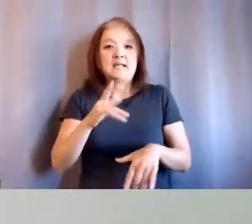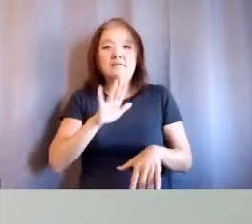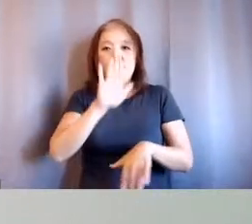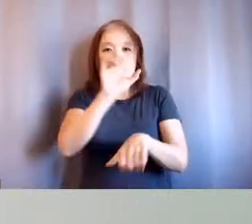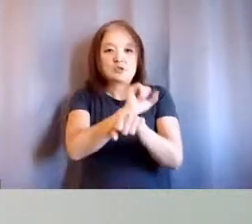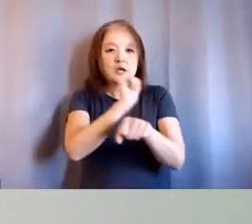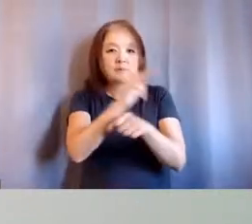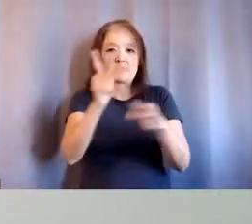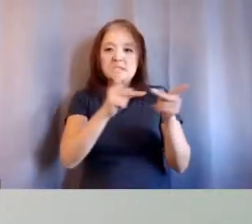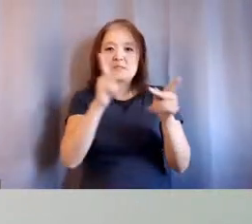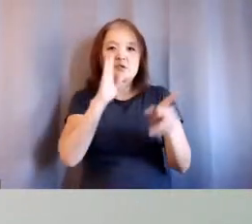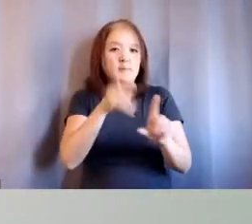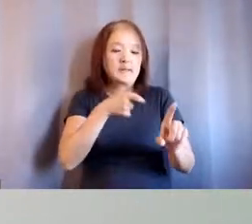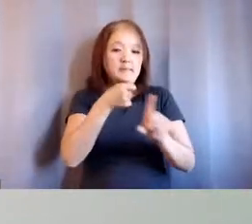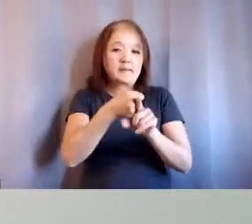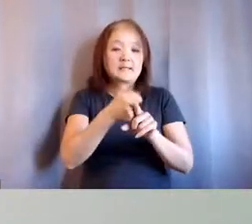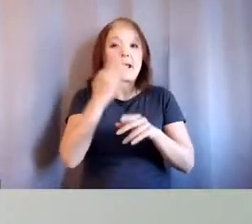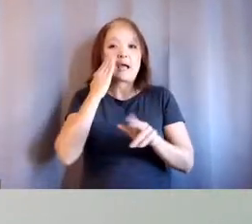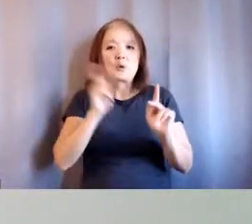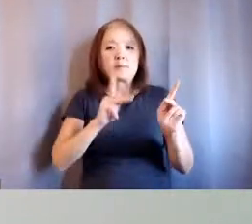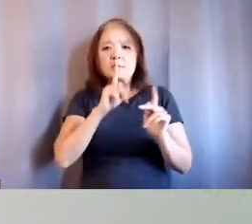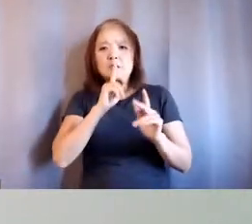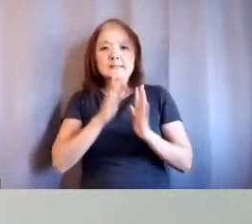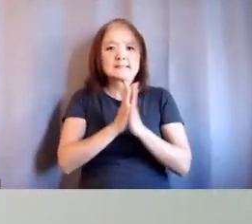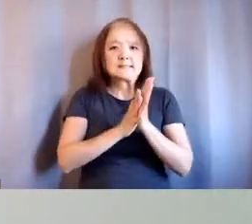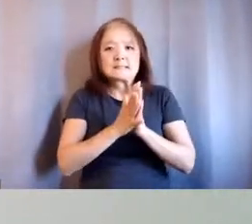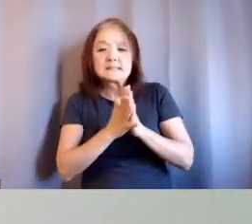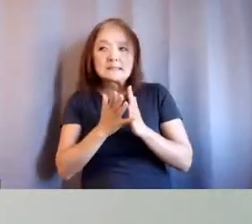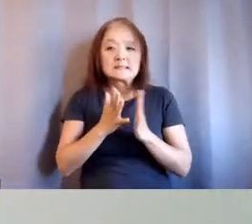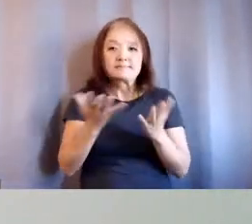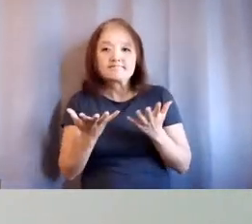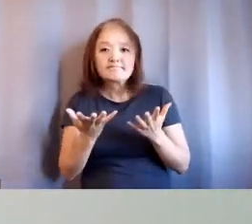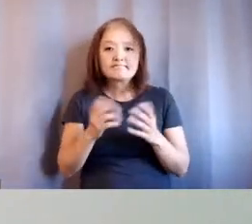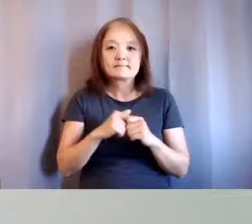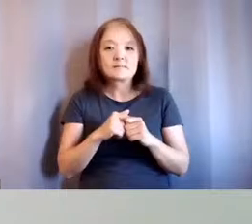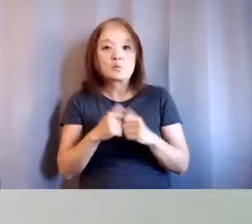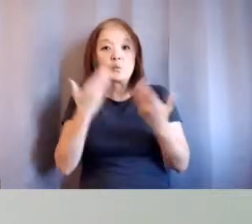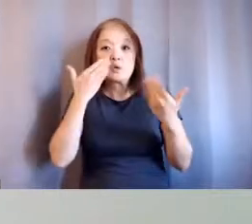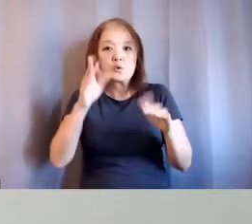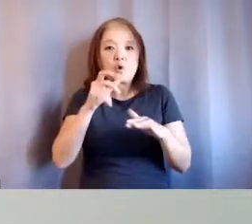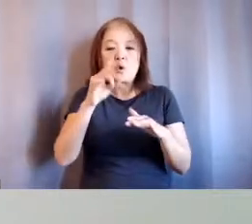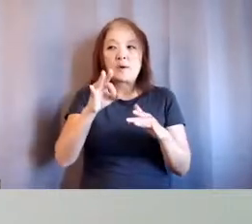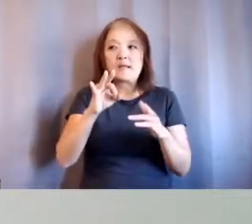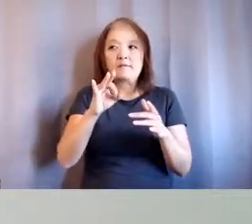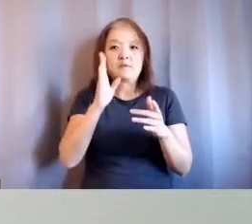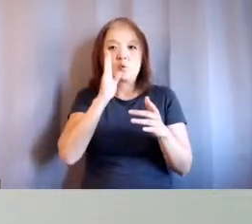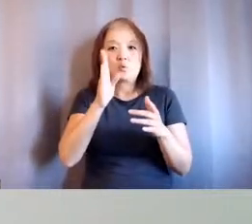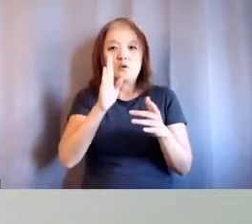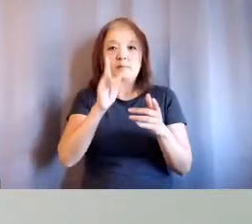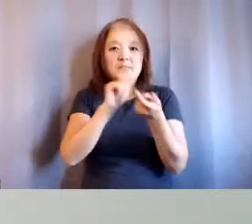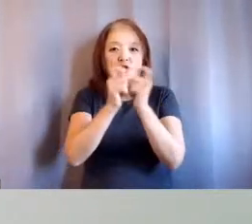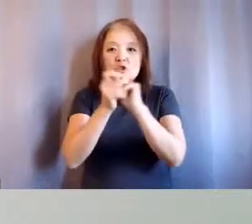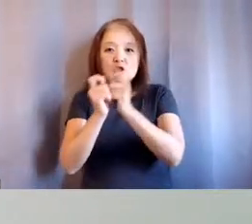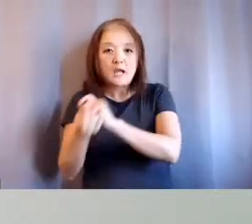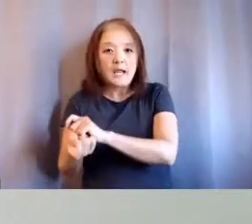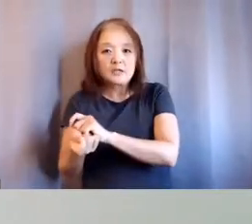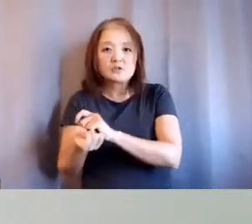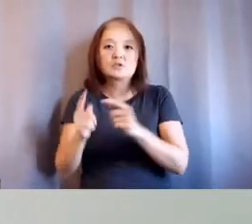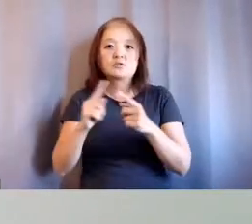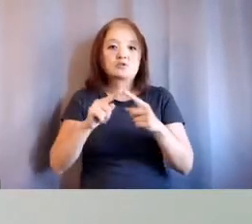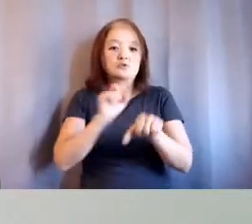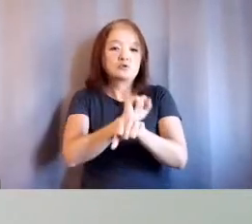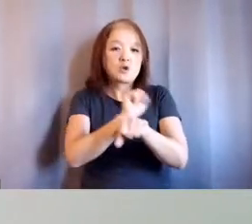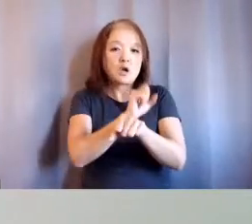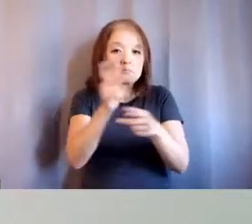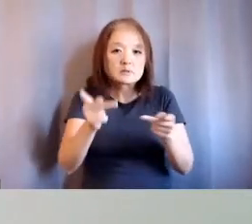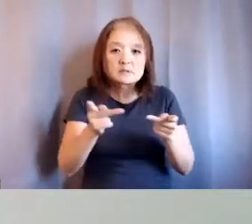I know folks are really anxious about that, right? We don't know if changes will have to be made related to what folks are going to be asked